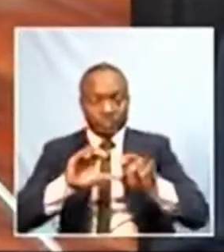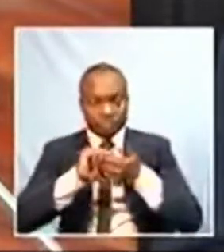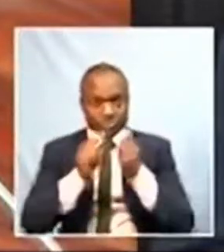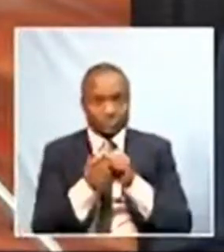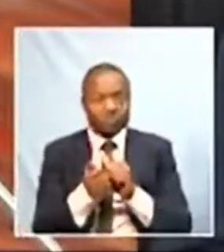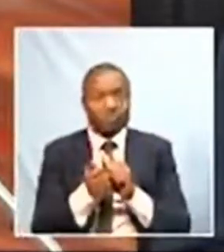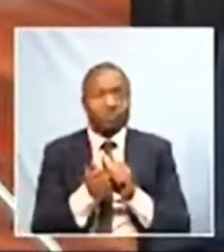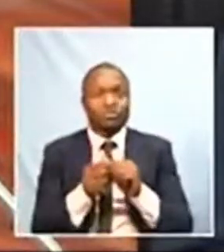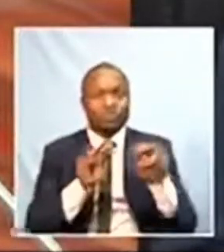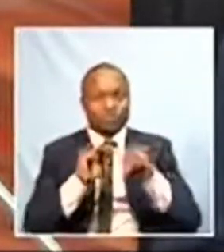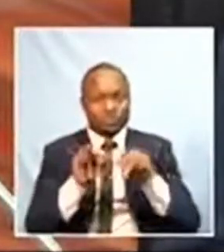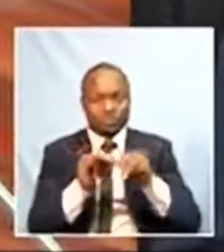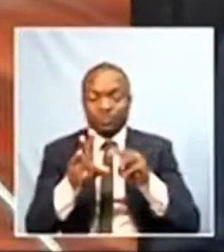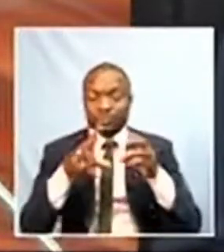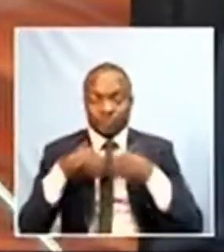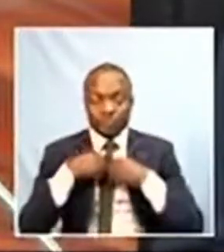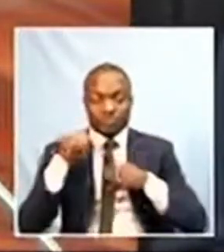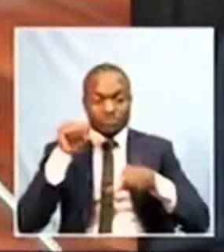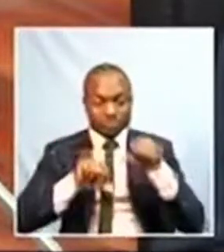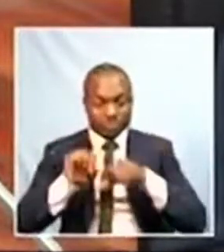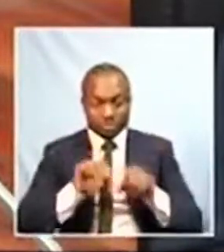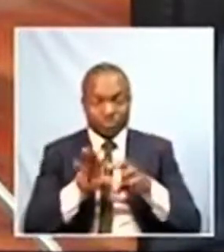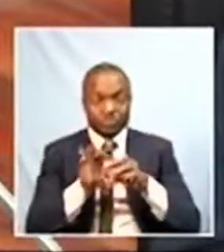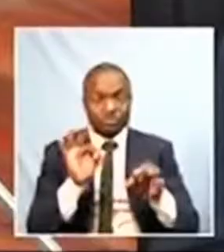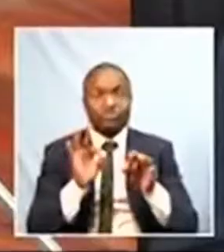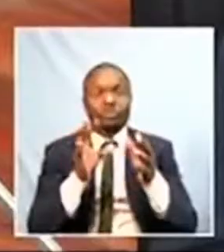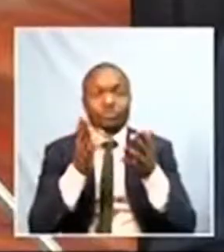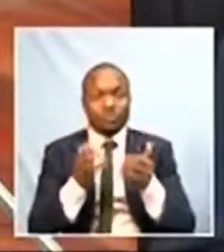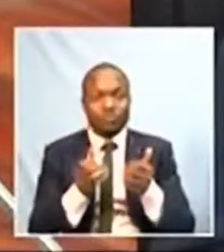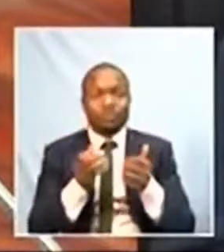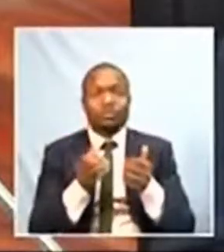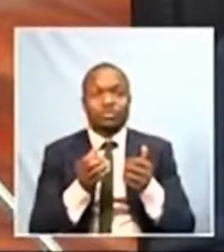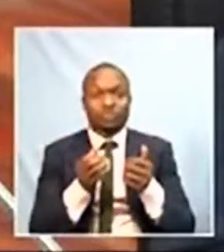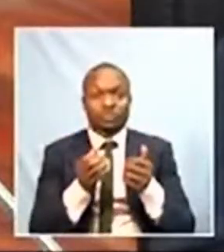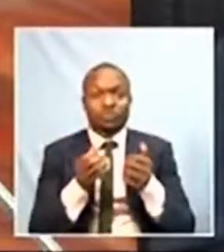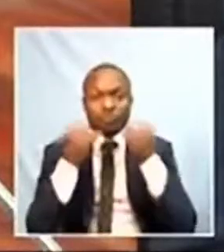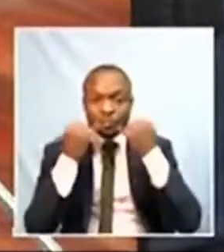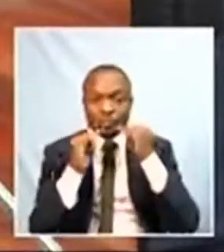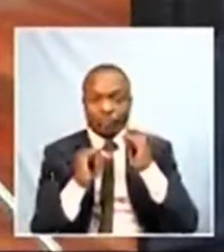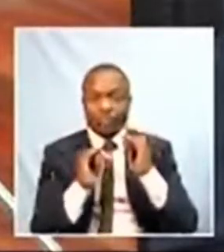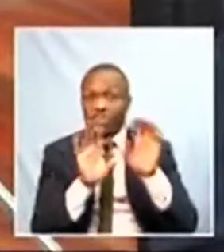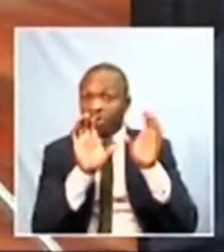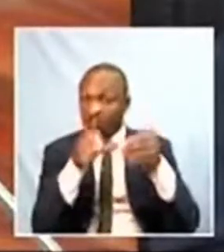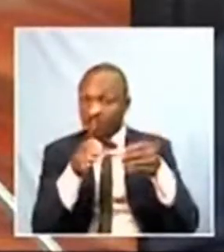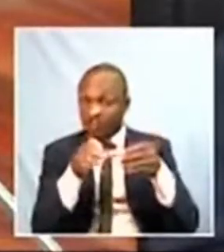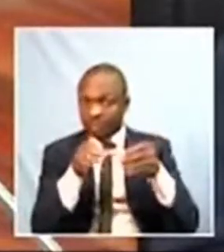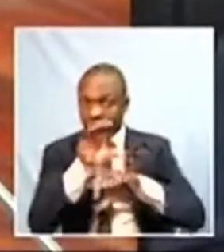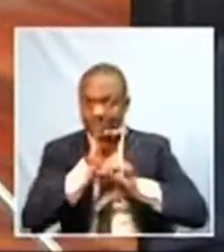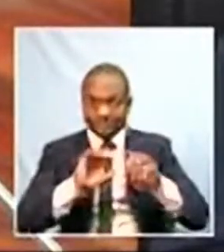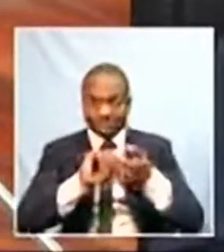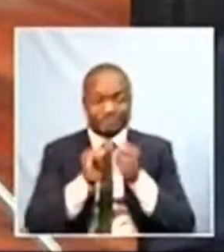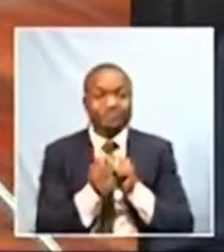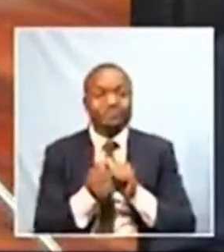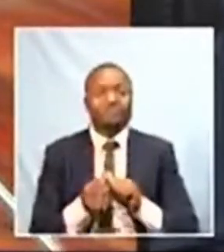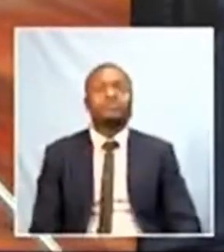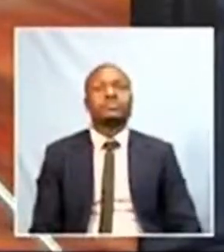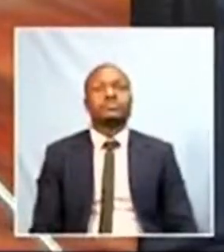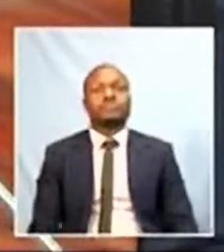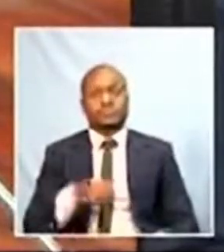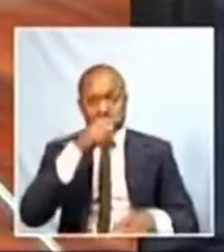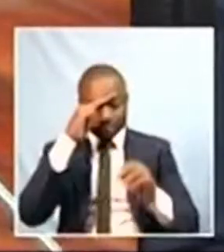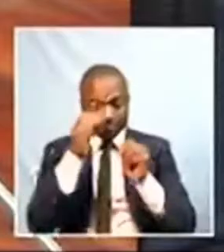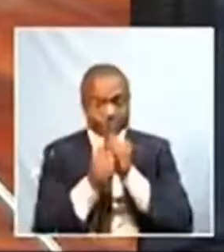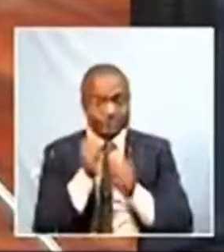query. Management acknowledges the observations made by the Auditor General and wishes to inform the committee that the cause of the query was